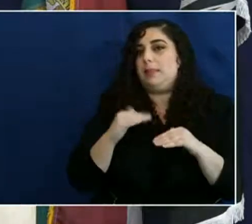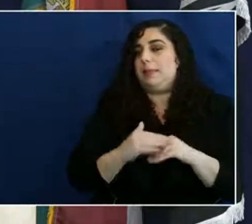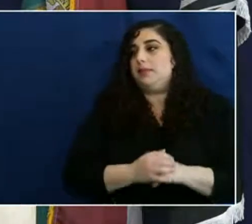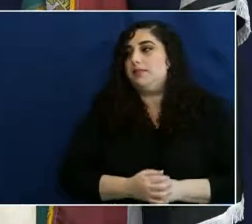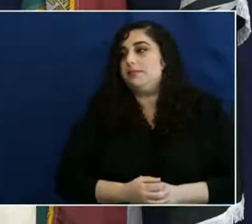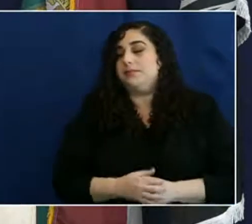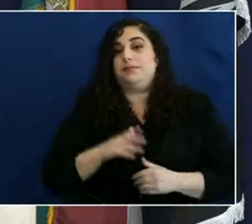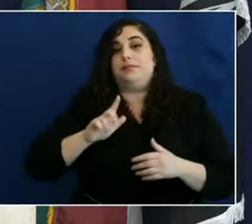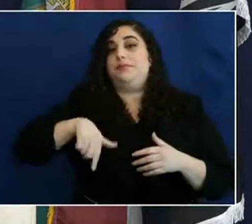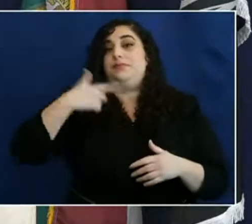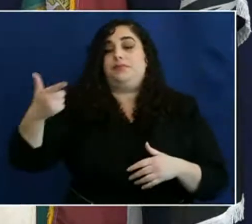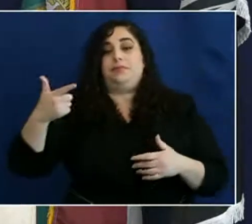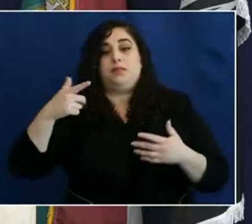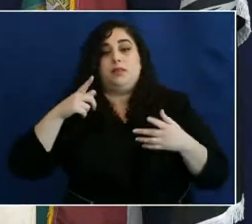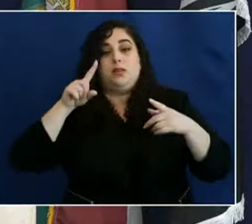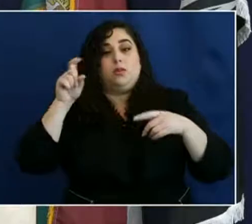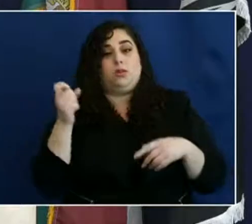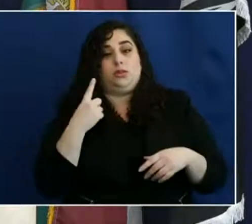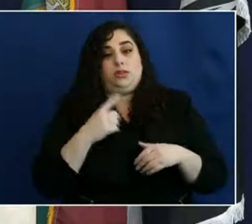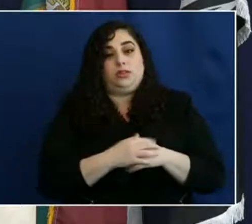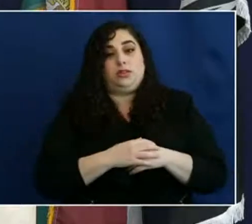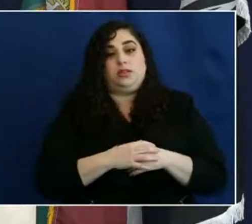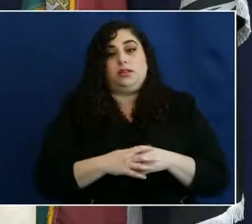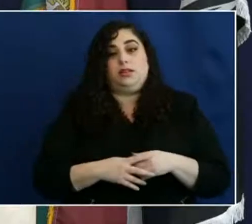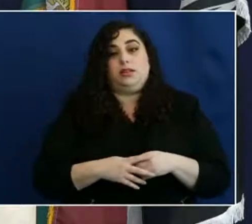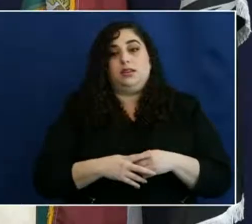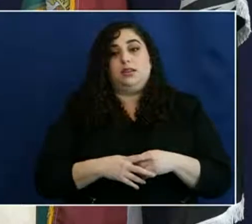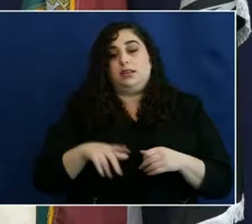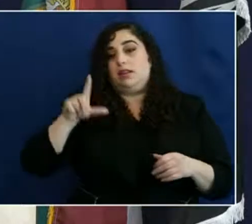This question is from Lindsay Pena with 10 News.